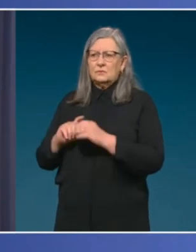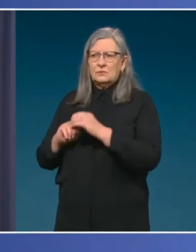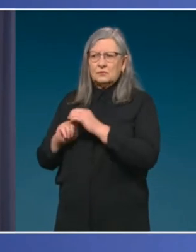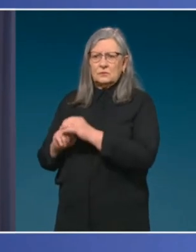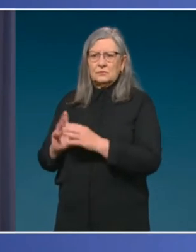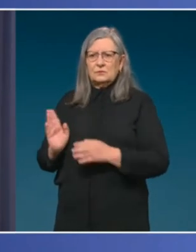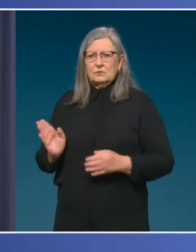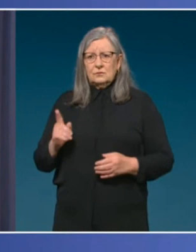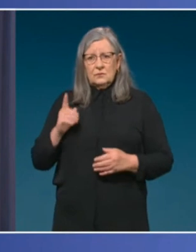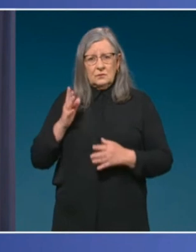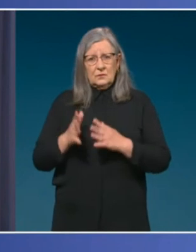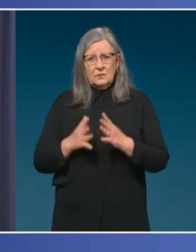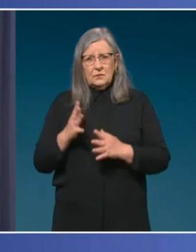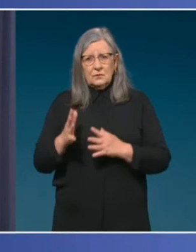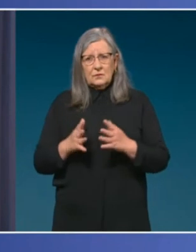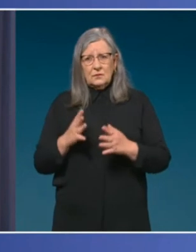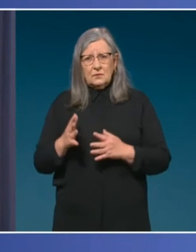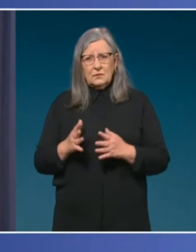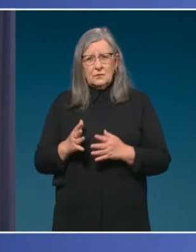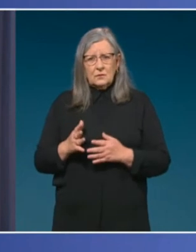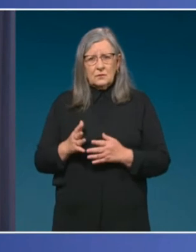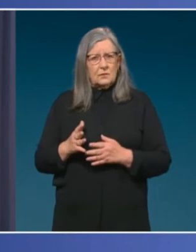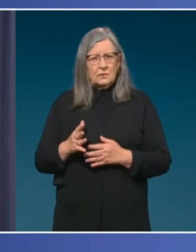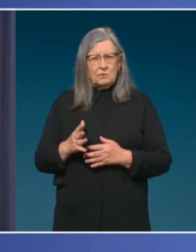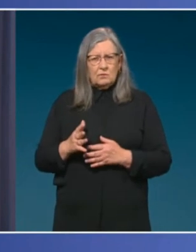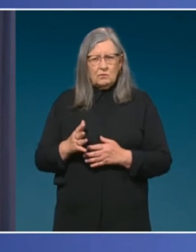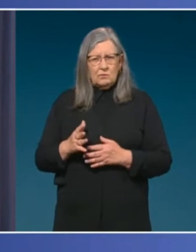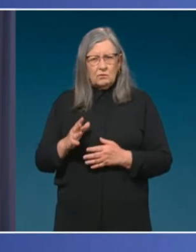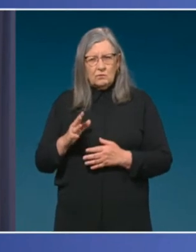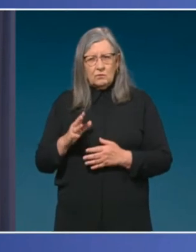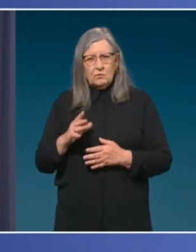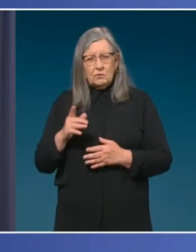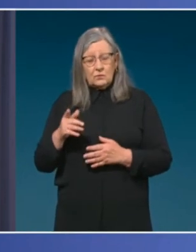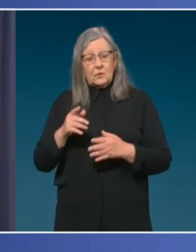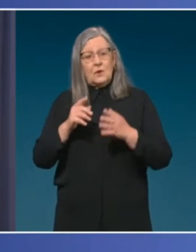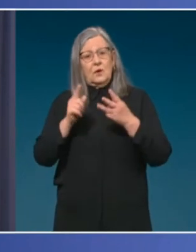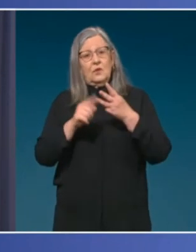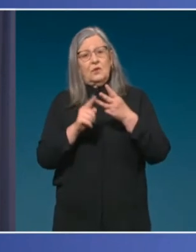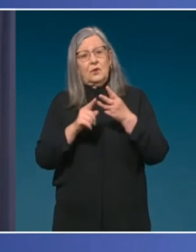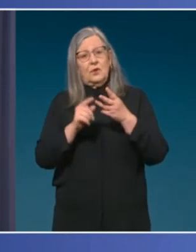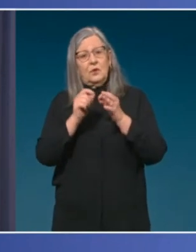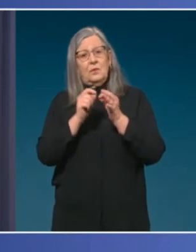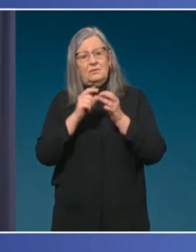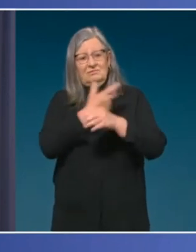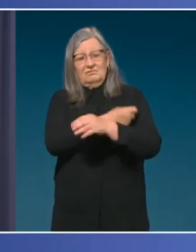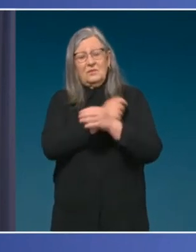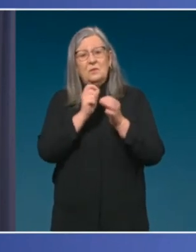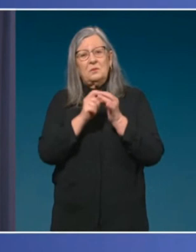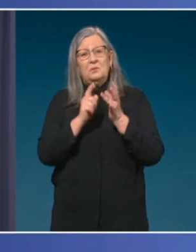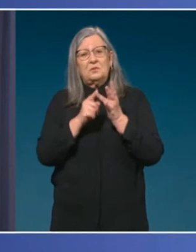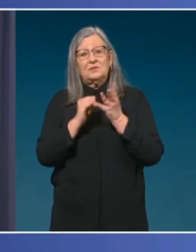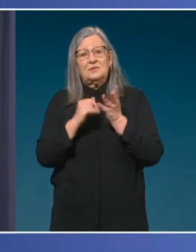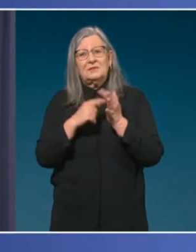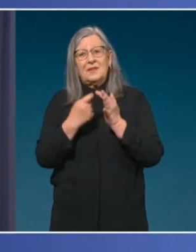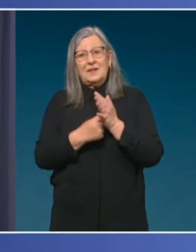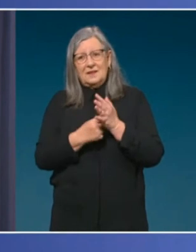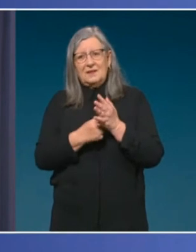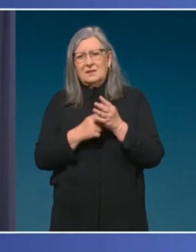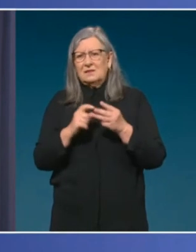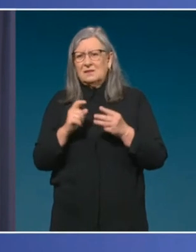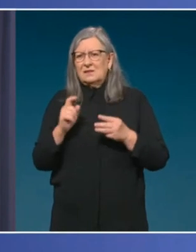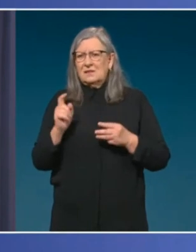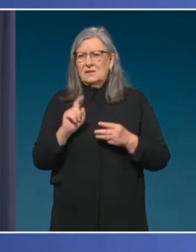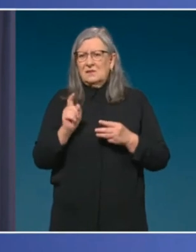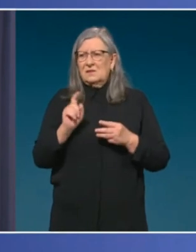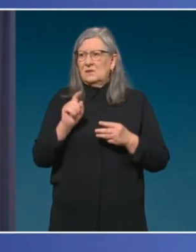exposed? Well, the boosters are the same formula as